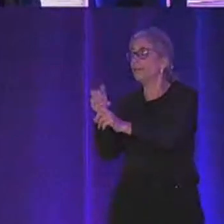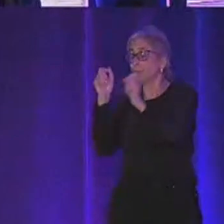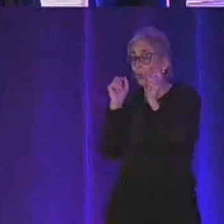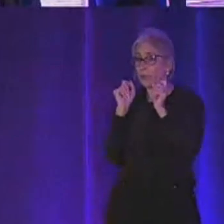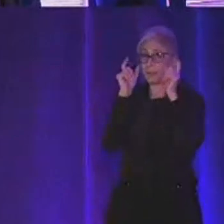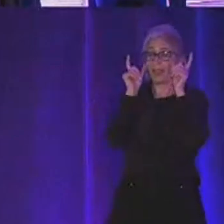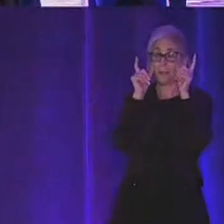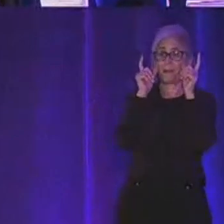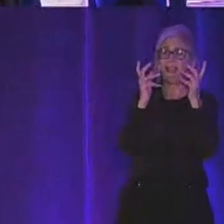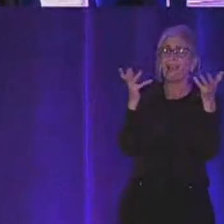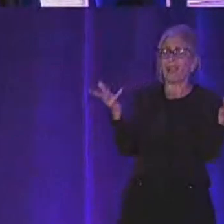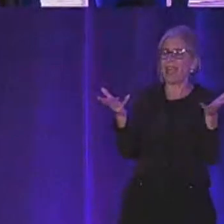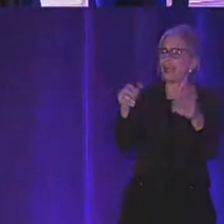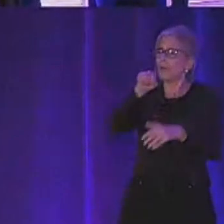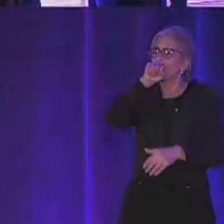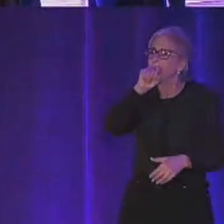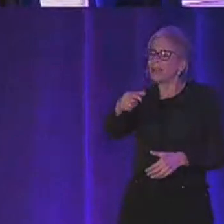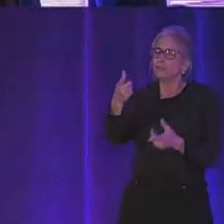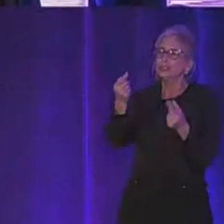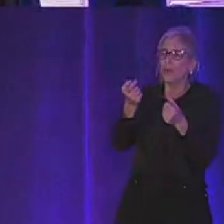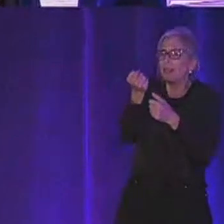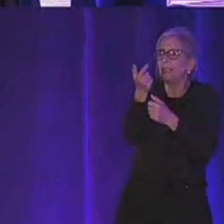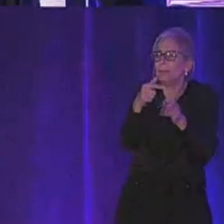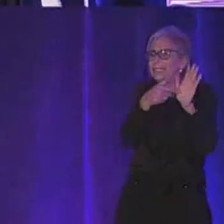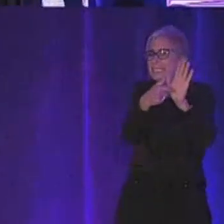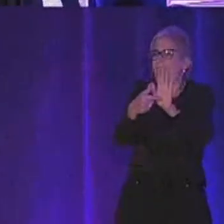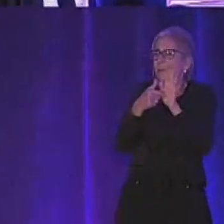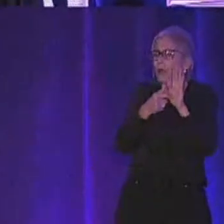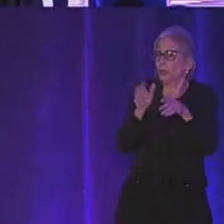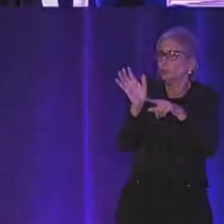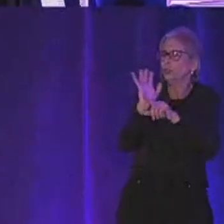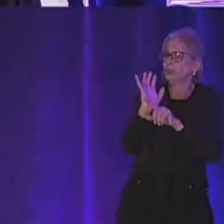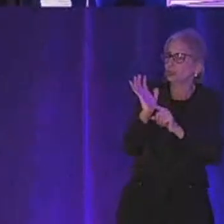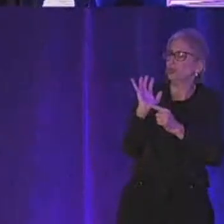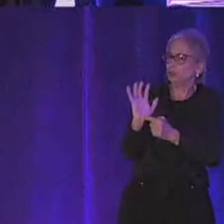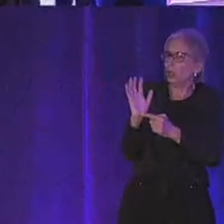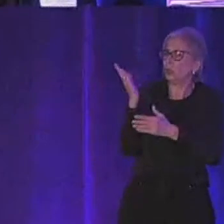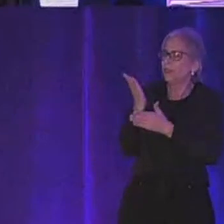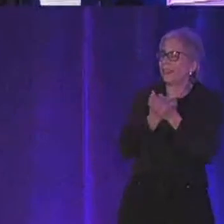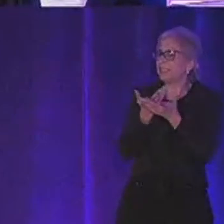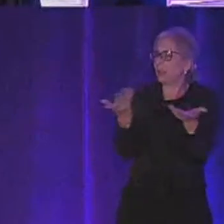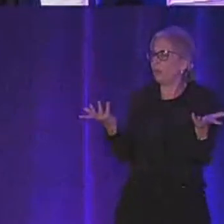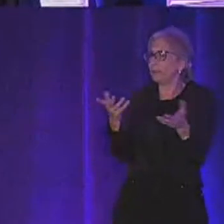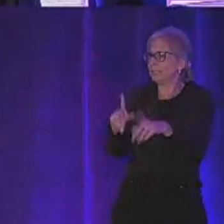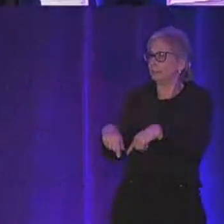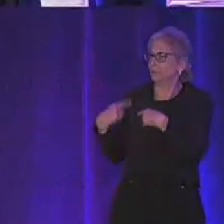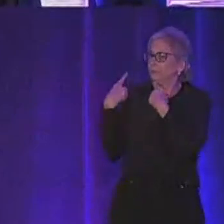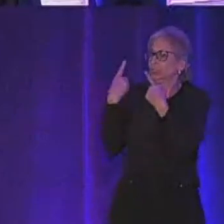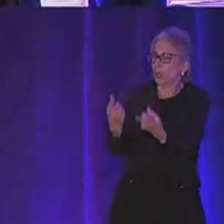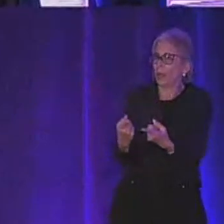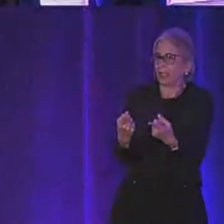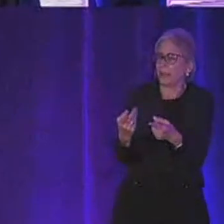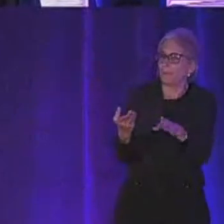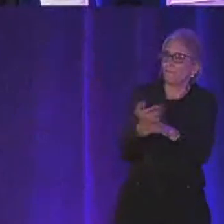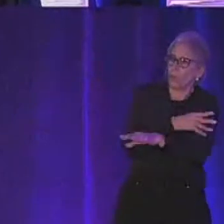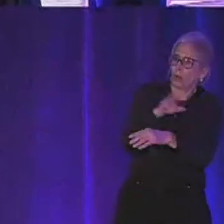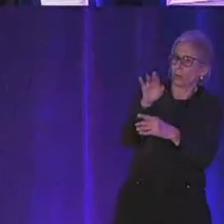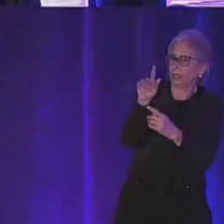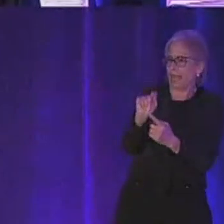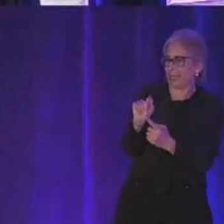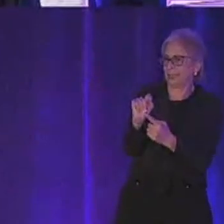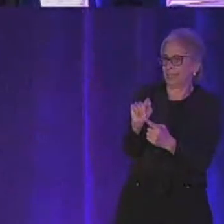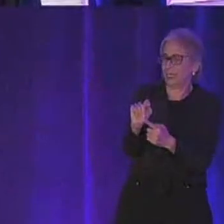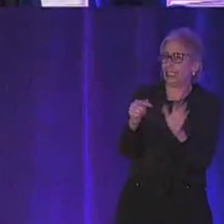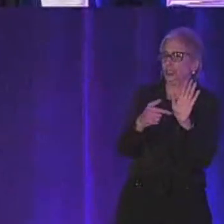up, I'd love to kind of do a little bit of a demo to show us the kind of stuff we've been spending time on before React and